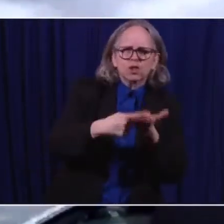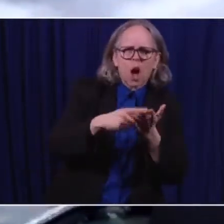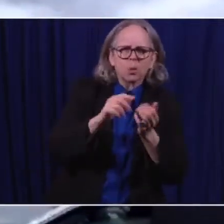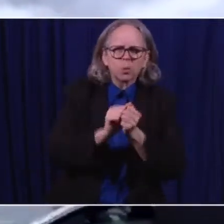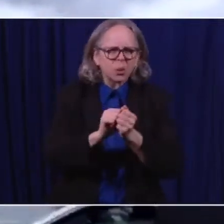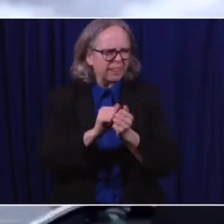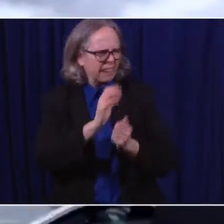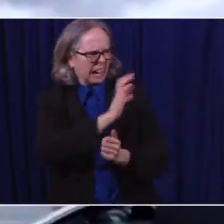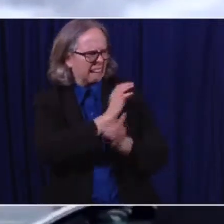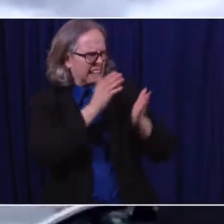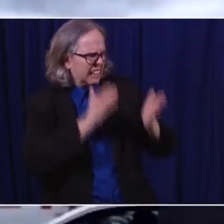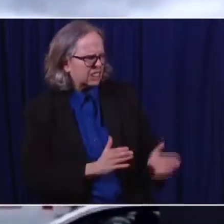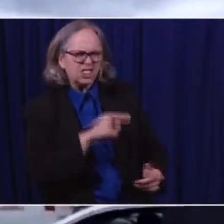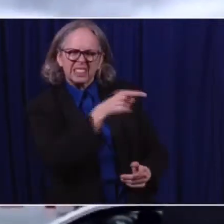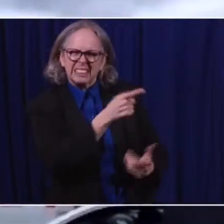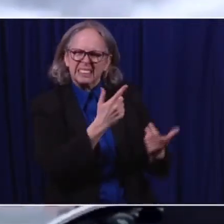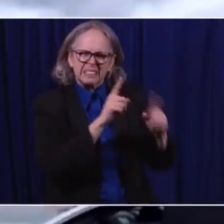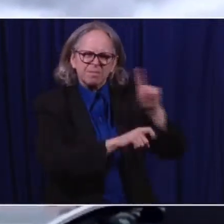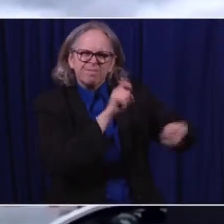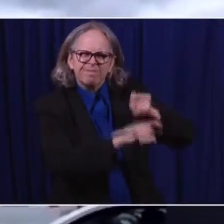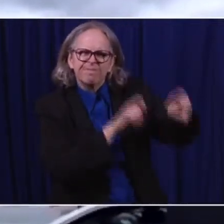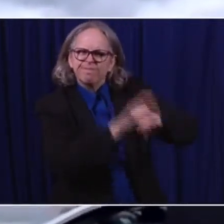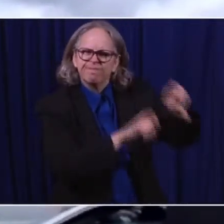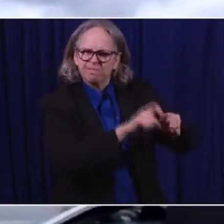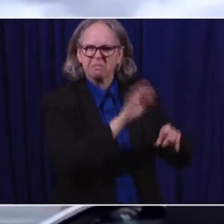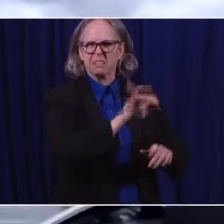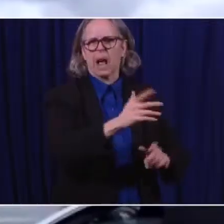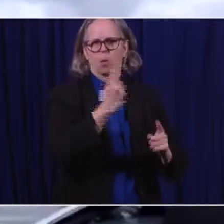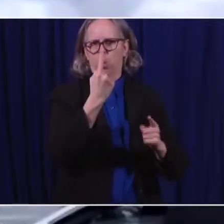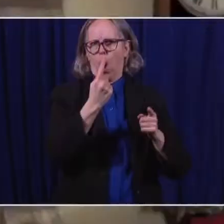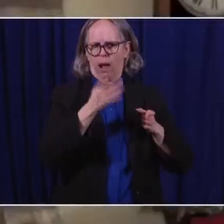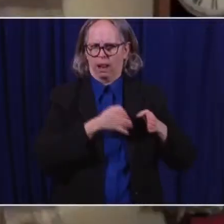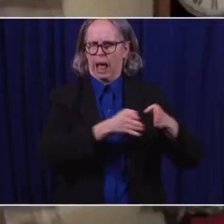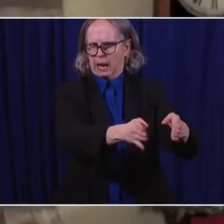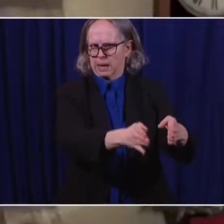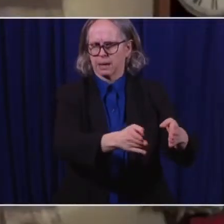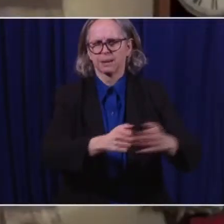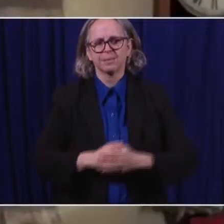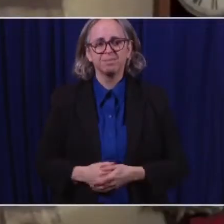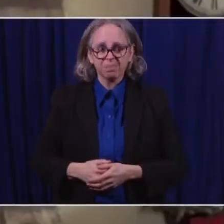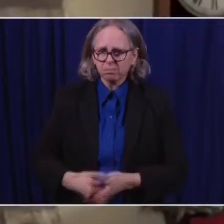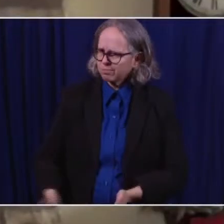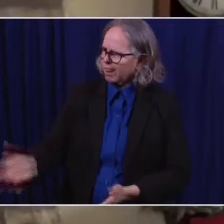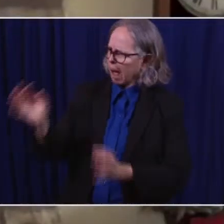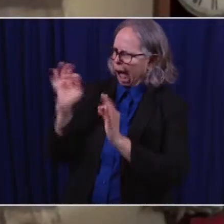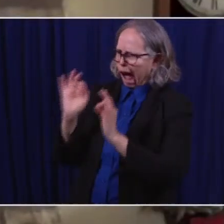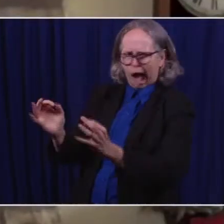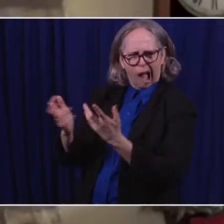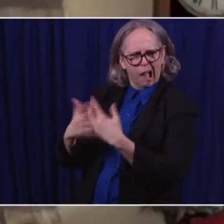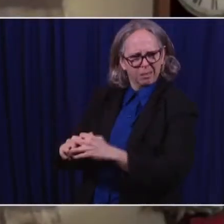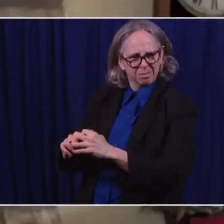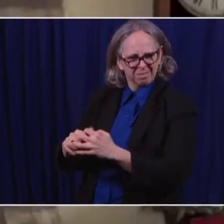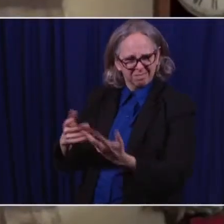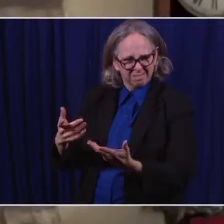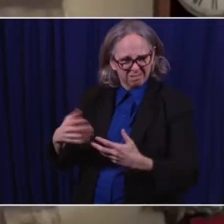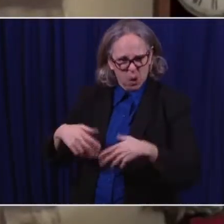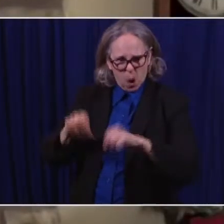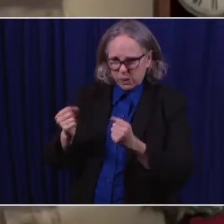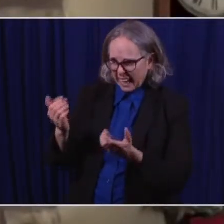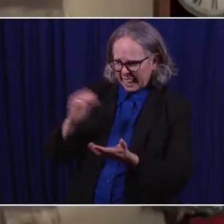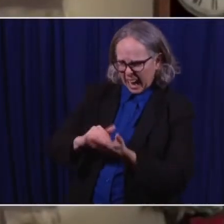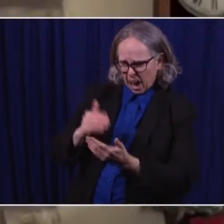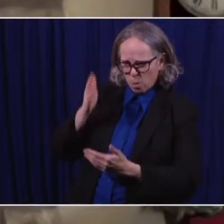there and helping out answer those questions. Okay, and you're going to do another one of these clinics, I think, on Thursday. Can you tell people how they